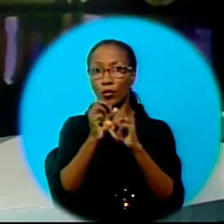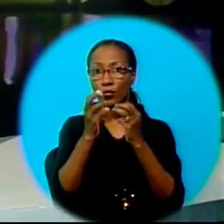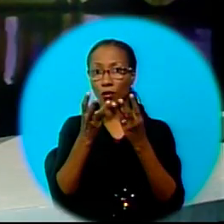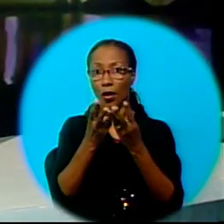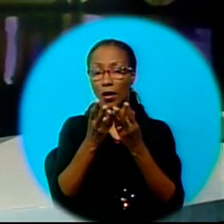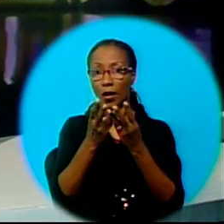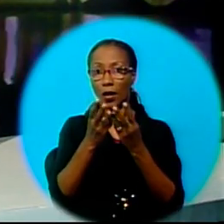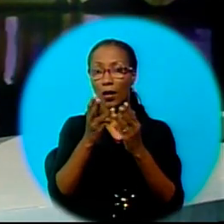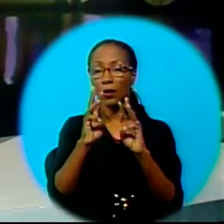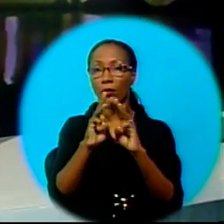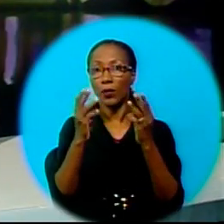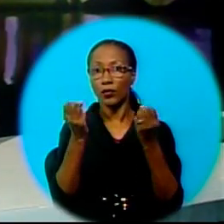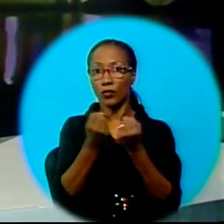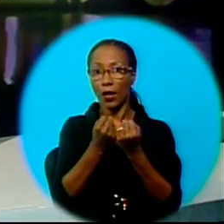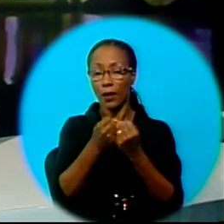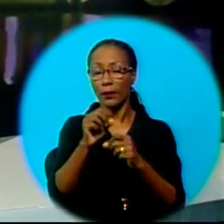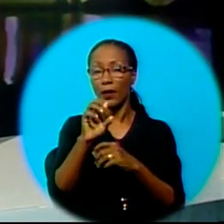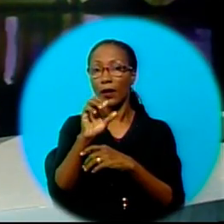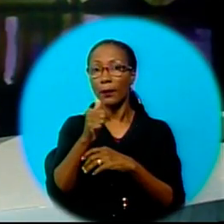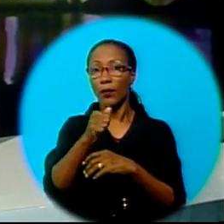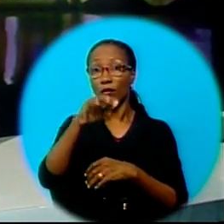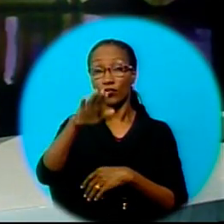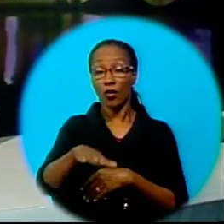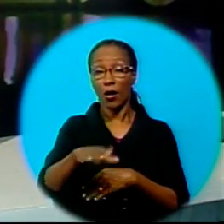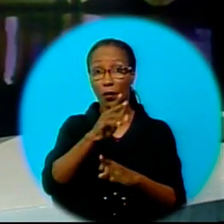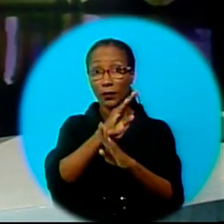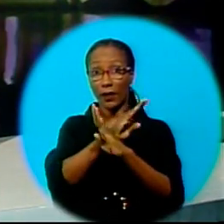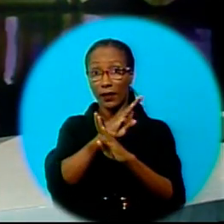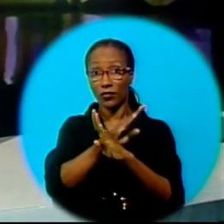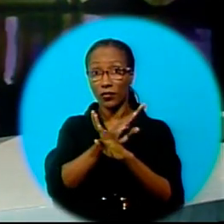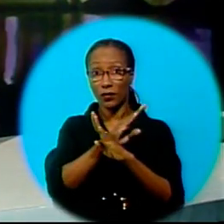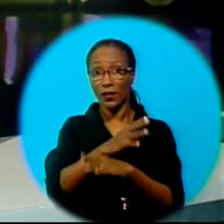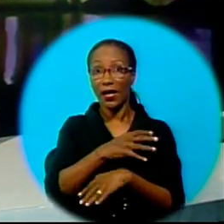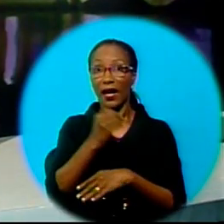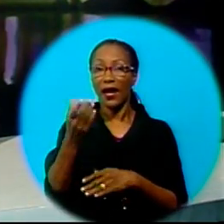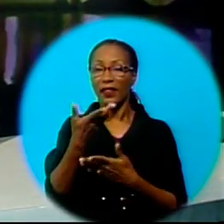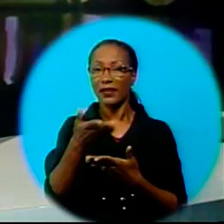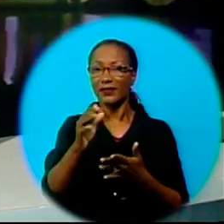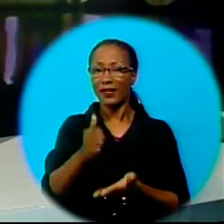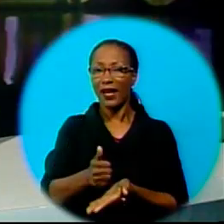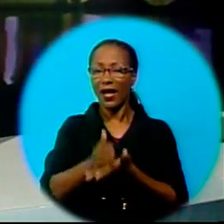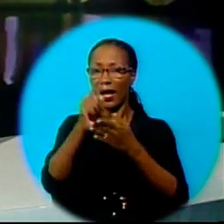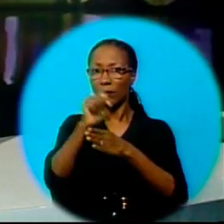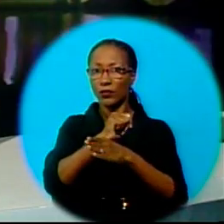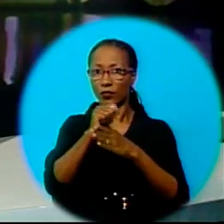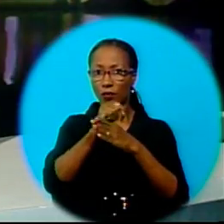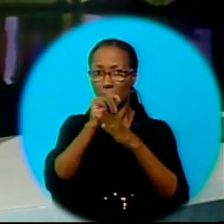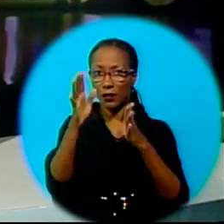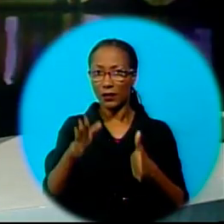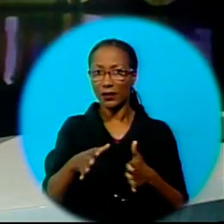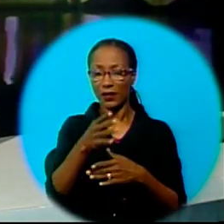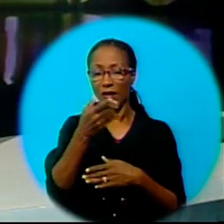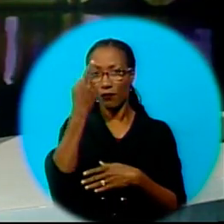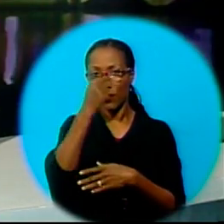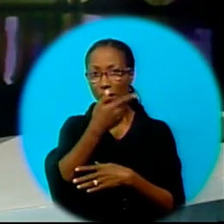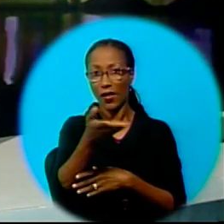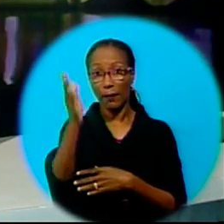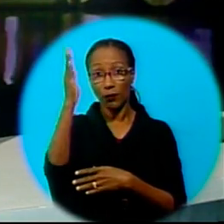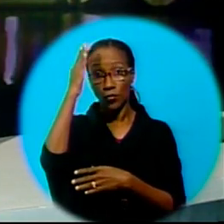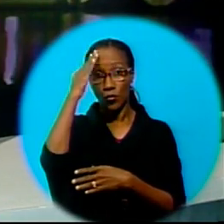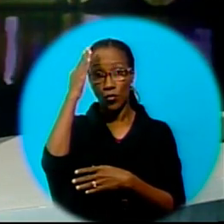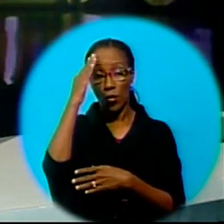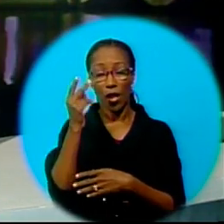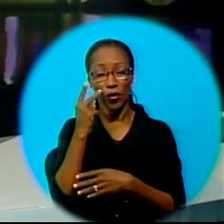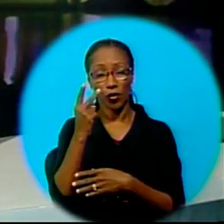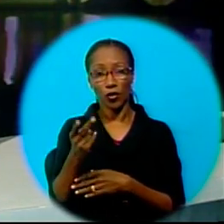Development Officer Robin Paris says the initiative is not only to get as many coaches trained, but for them to know and look out for signs